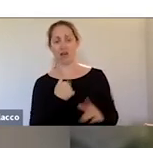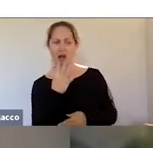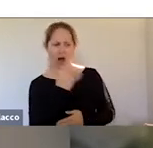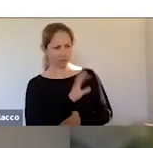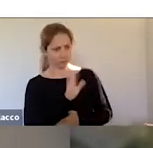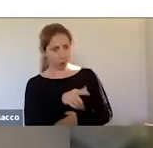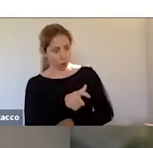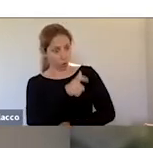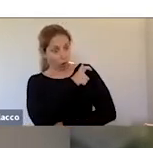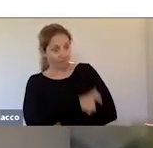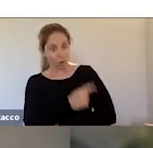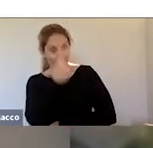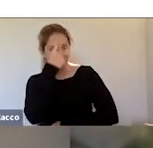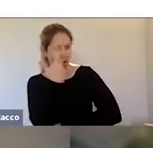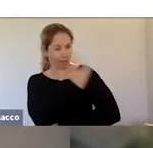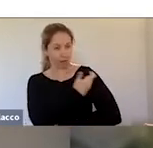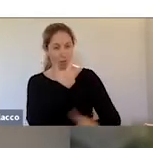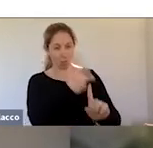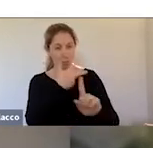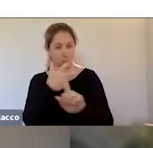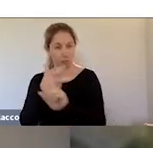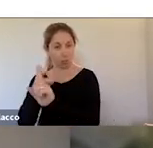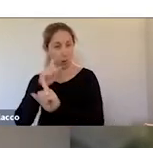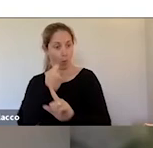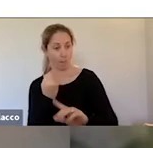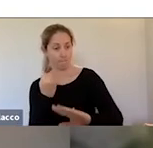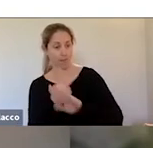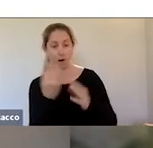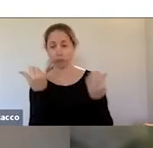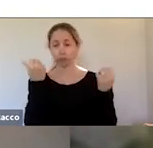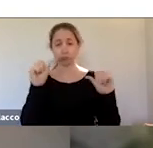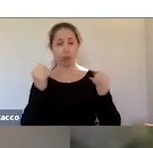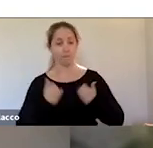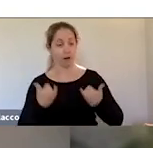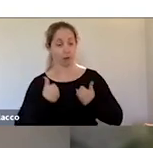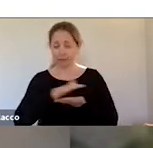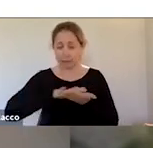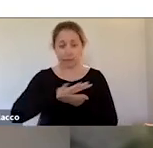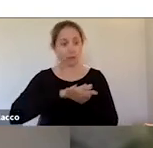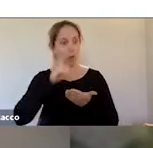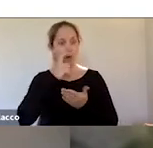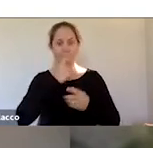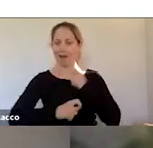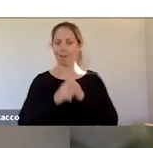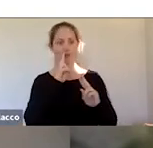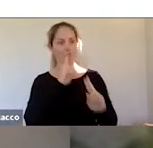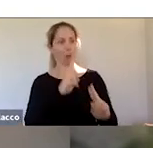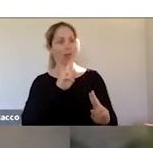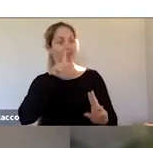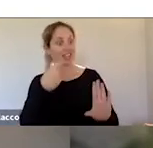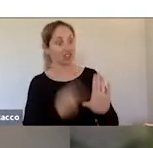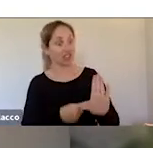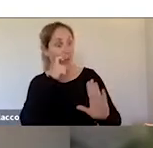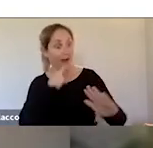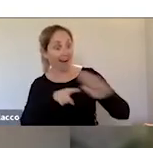that the vaccination effort will be successful in defeating the virus and allowing normal activities to resume within a year from now,